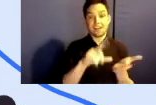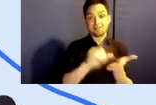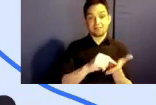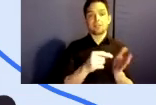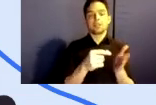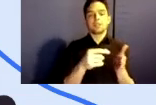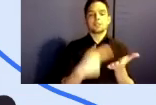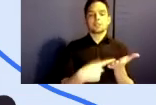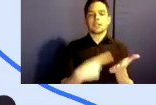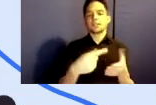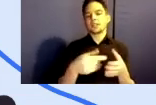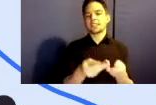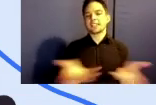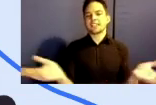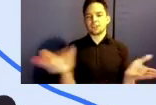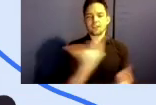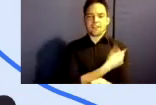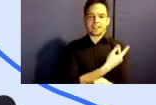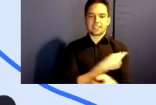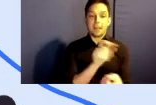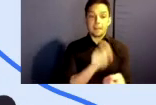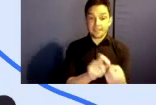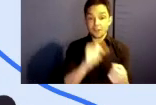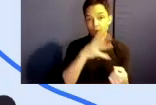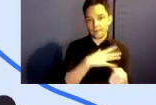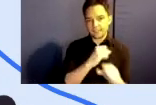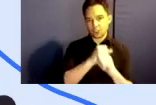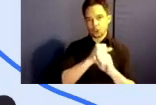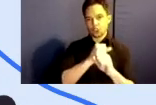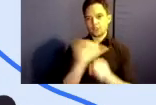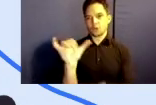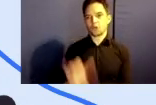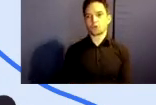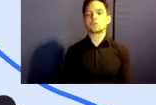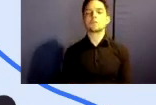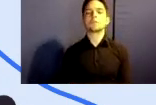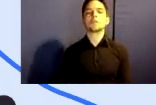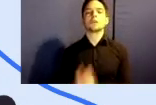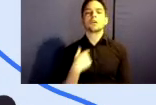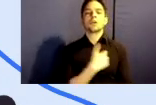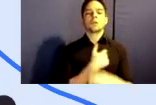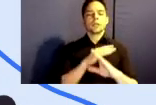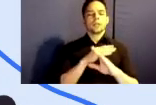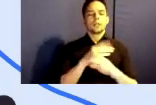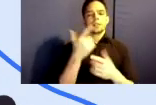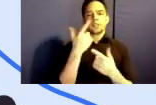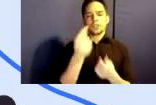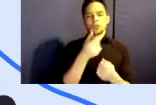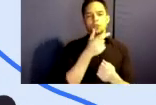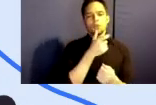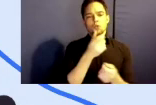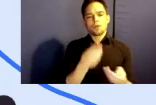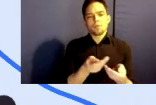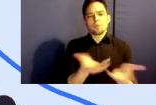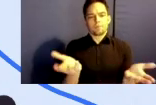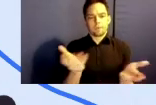of vaccines and particularly women's security. We are very interested in who facilitates vaccine